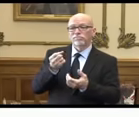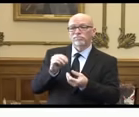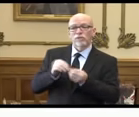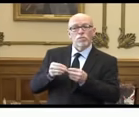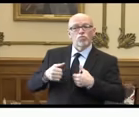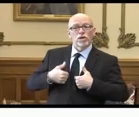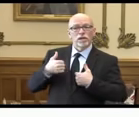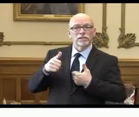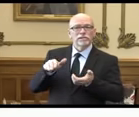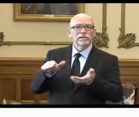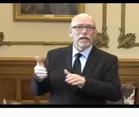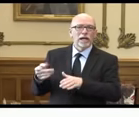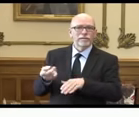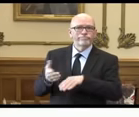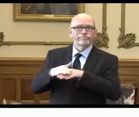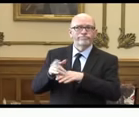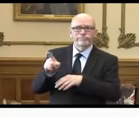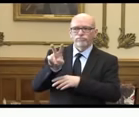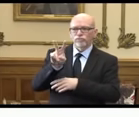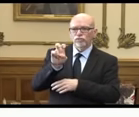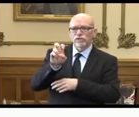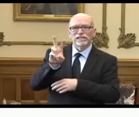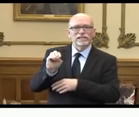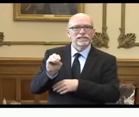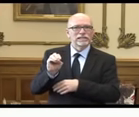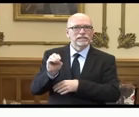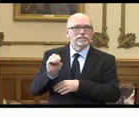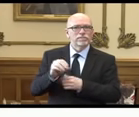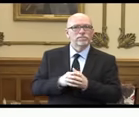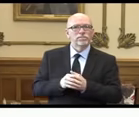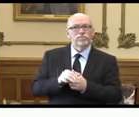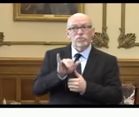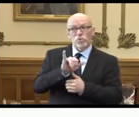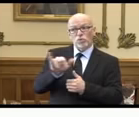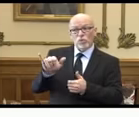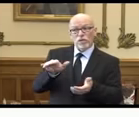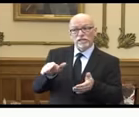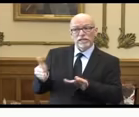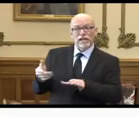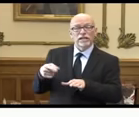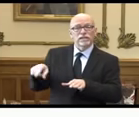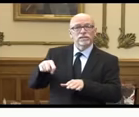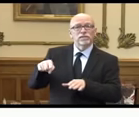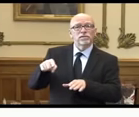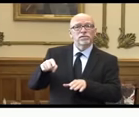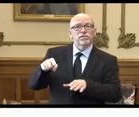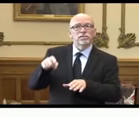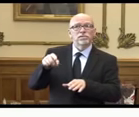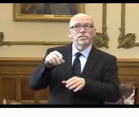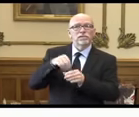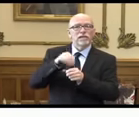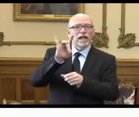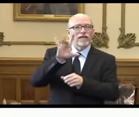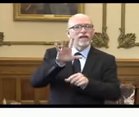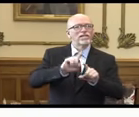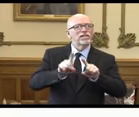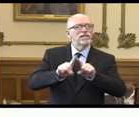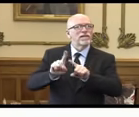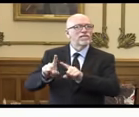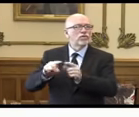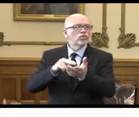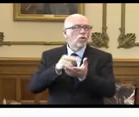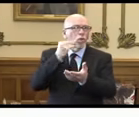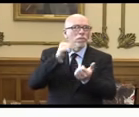have died rise to 260. And those deaths have been reported in 85 facilities across the